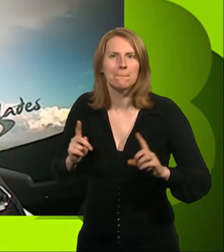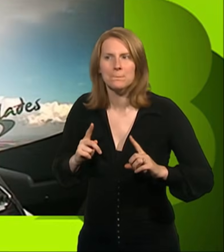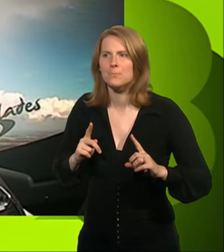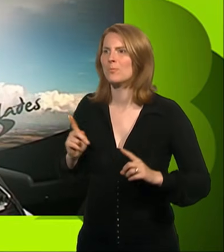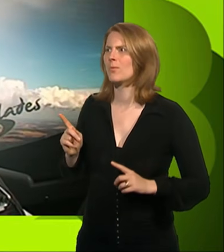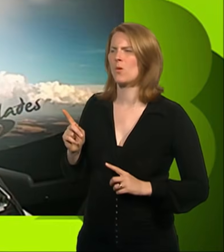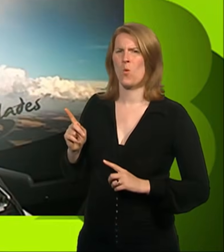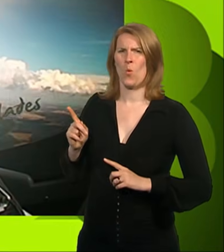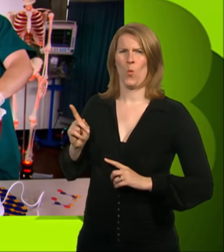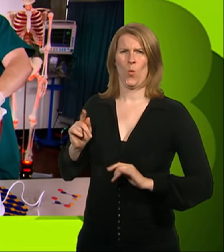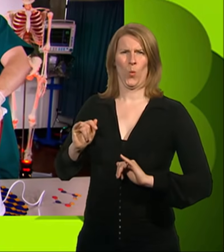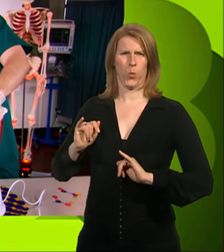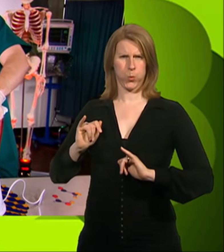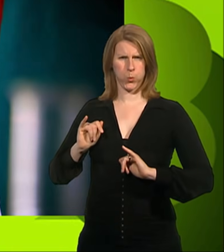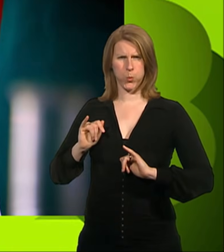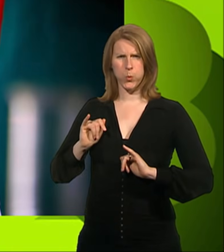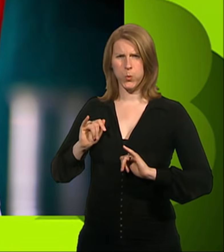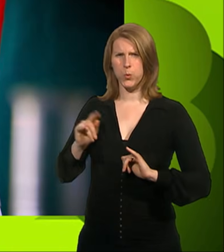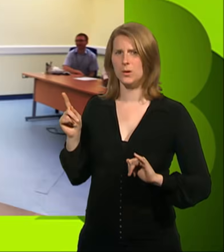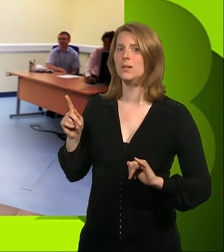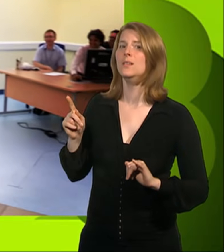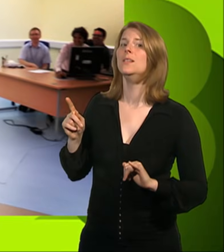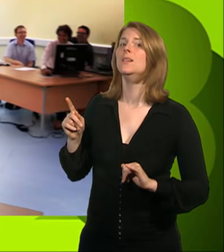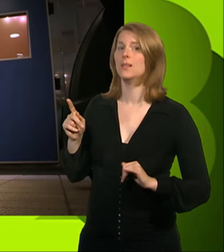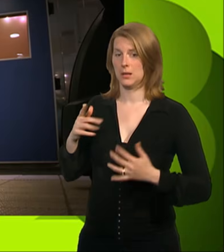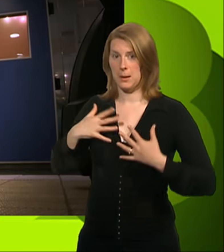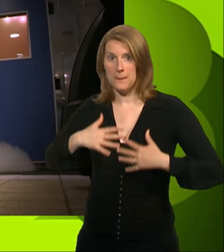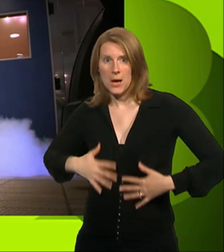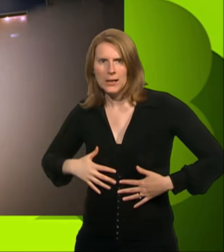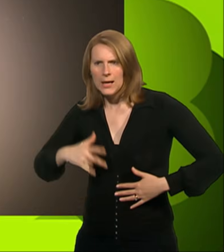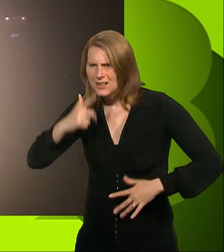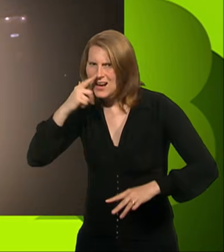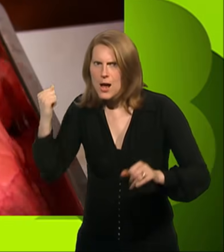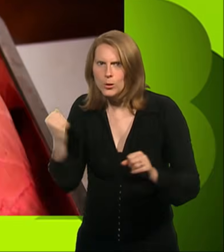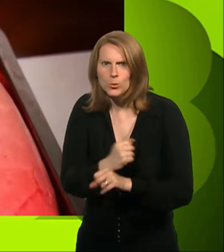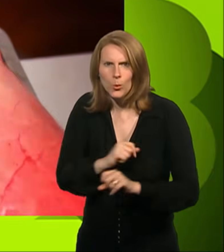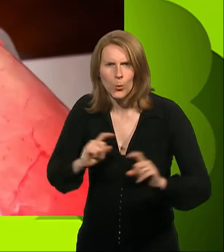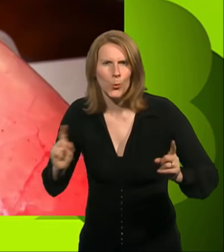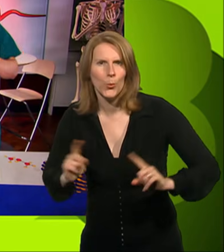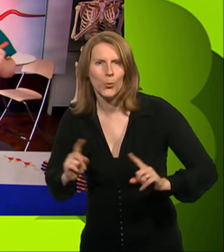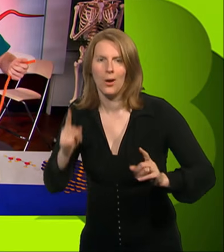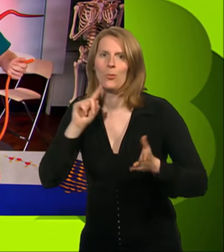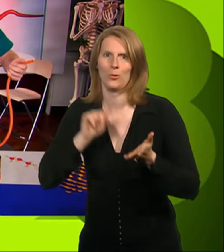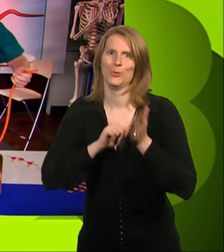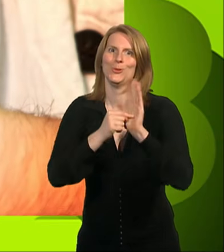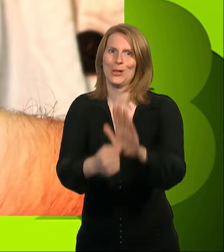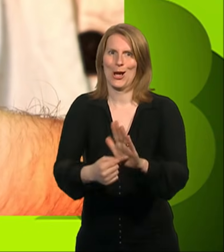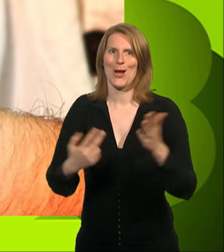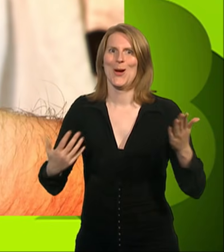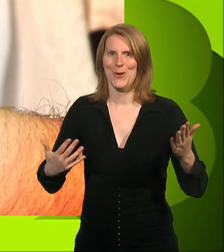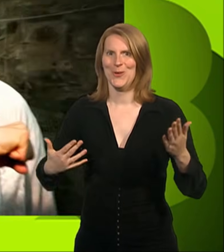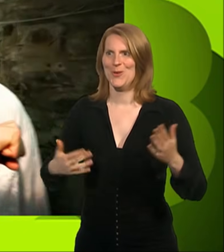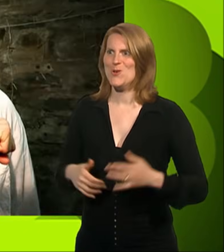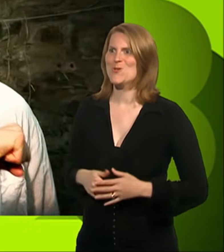down. To show you all the incredible things your body can do. Oh,